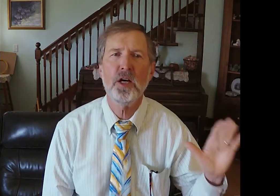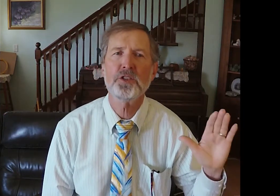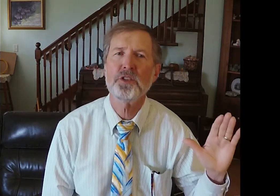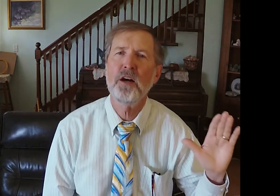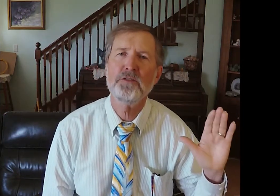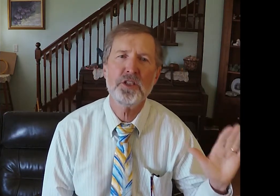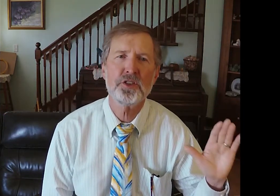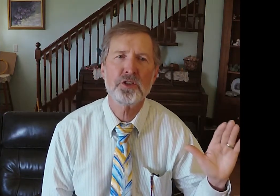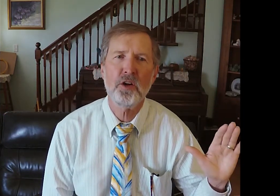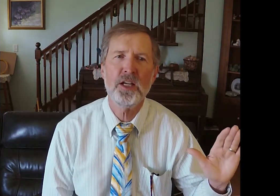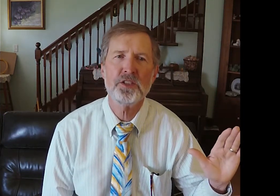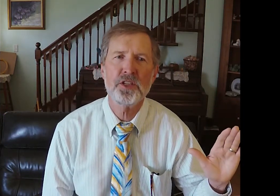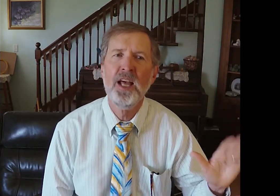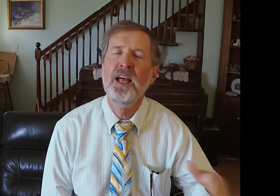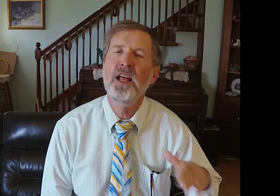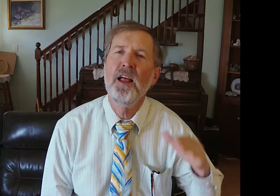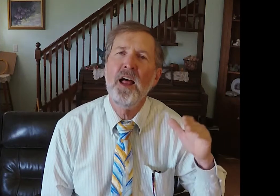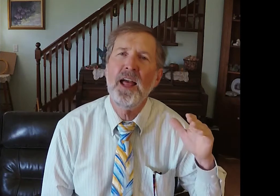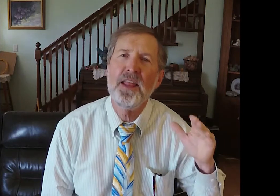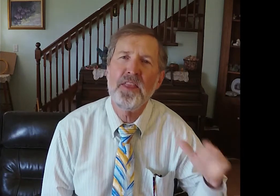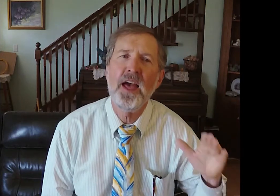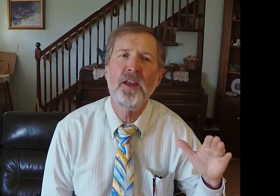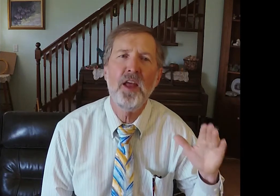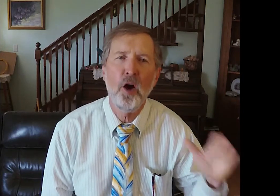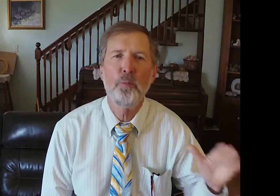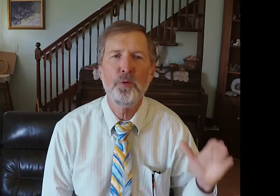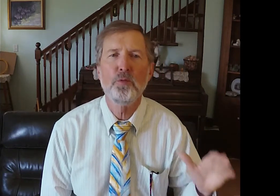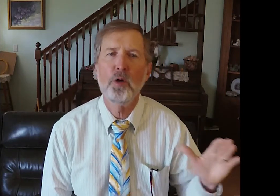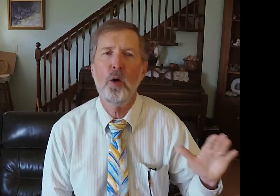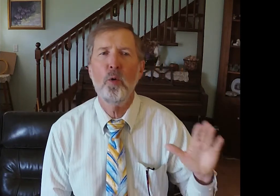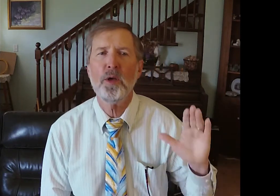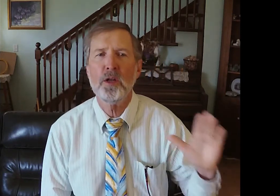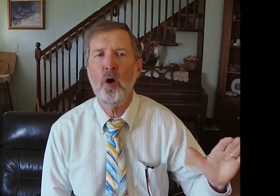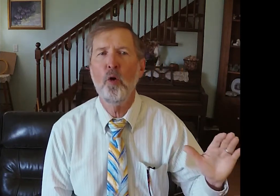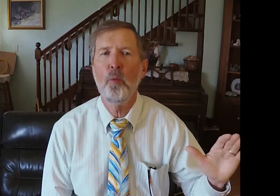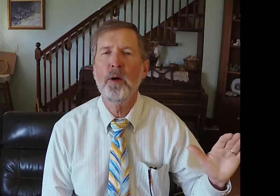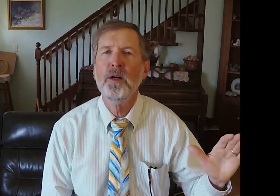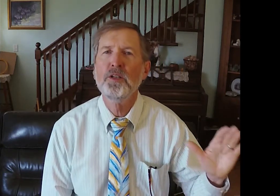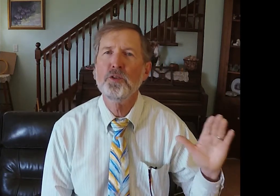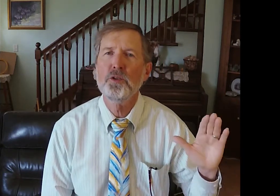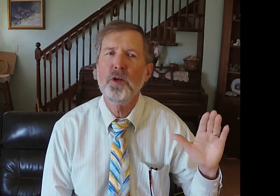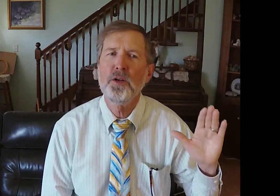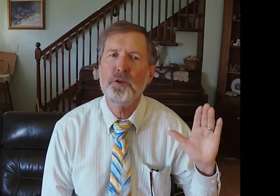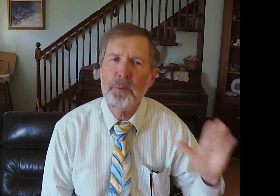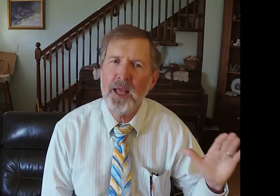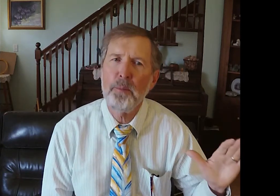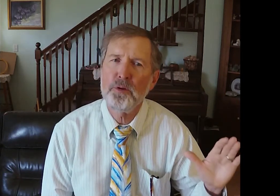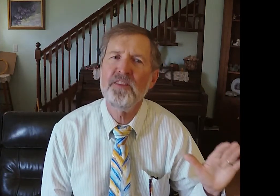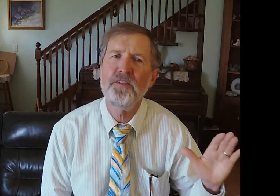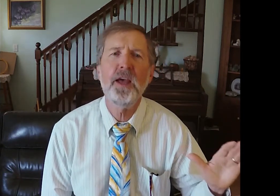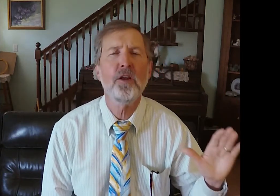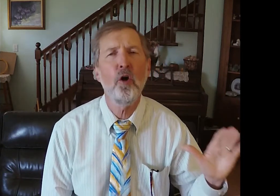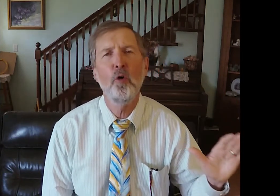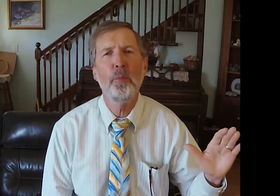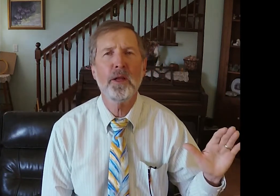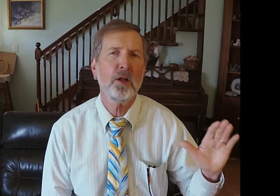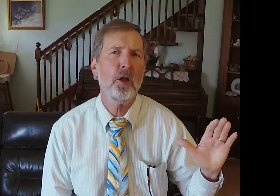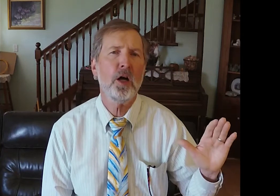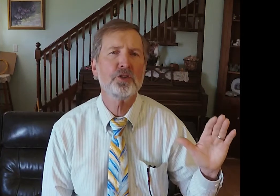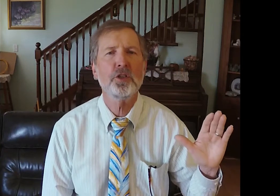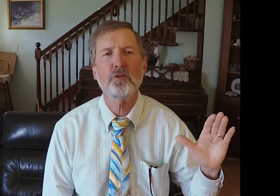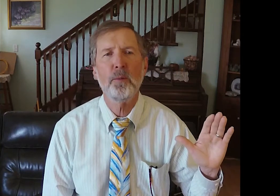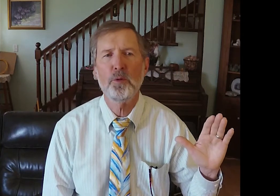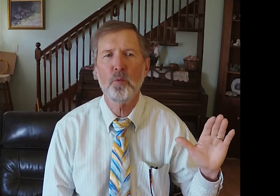and trust of Jesus Christ, and then help you grow in hope to be able to defend hope